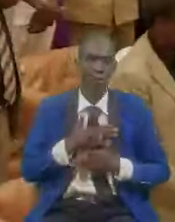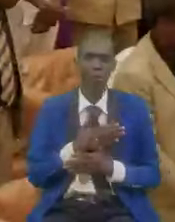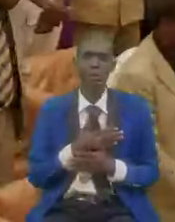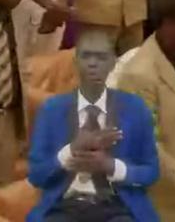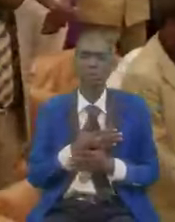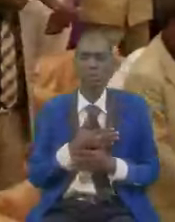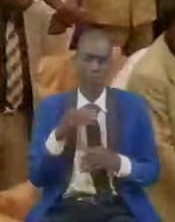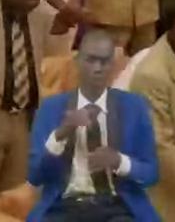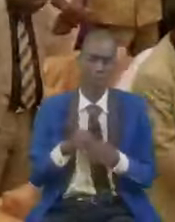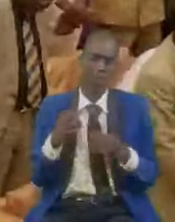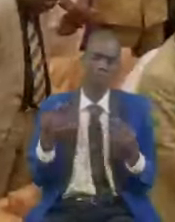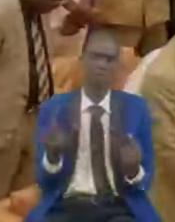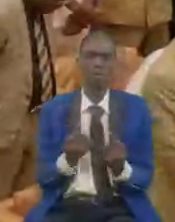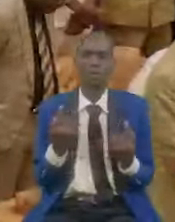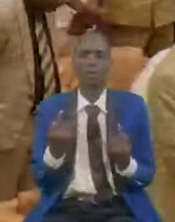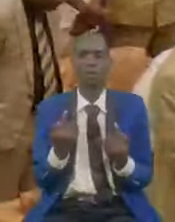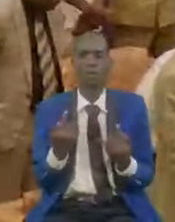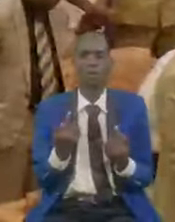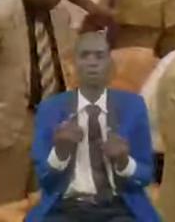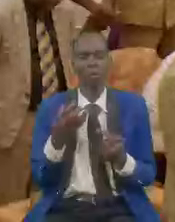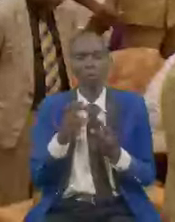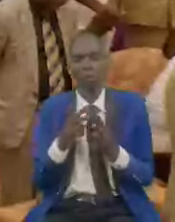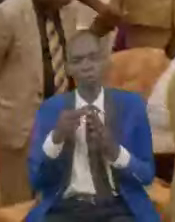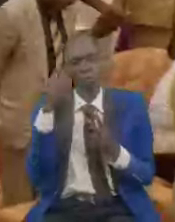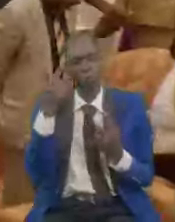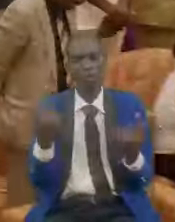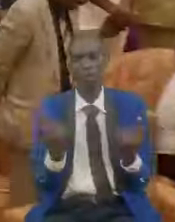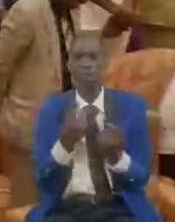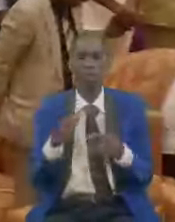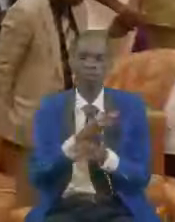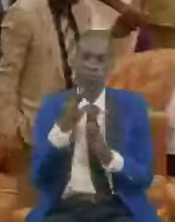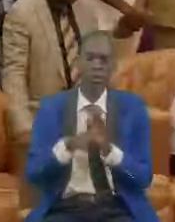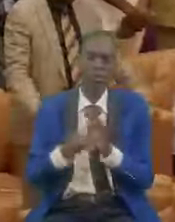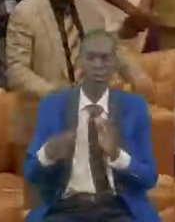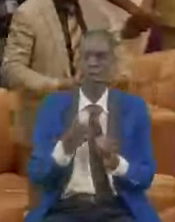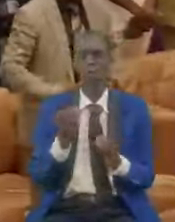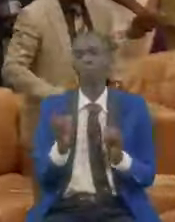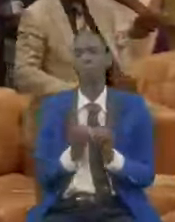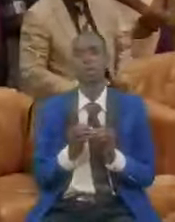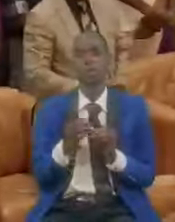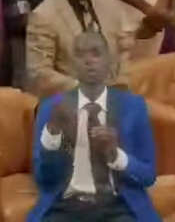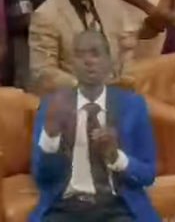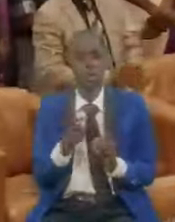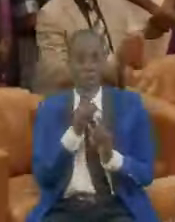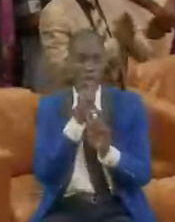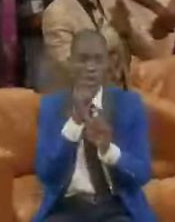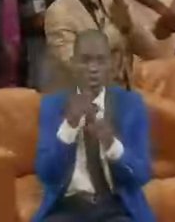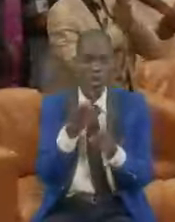in sin or sinfulness anymore. The gift of